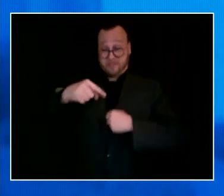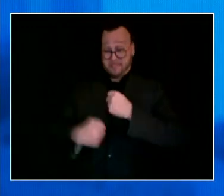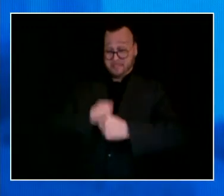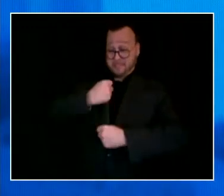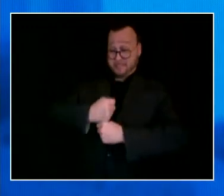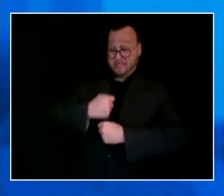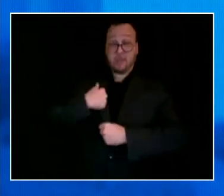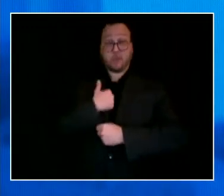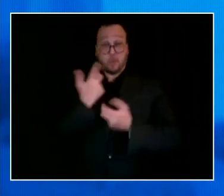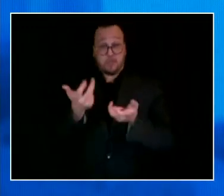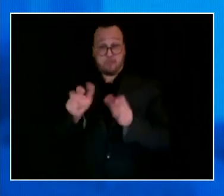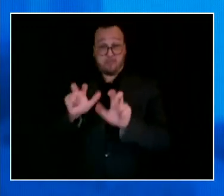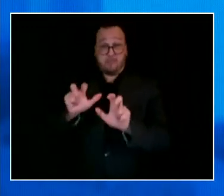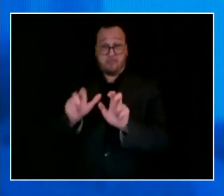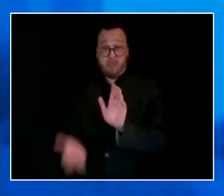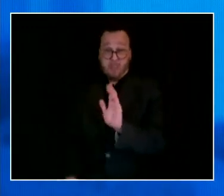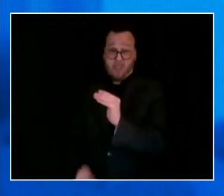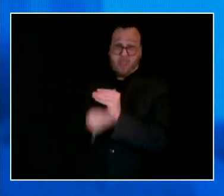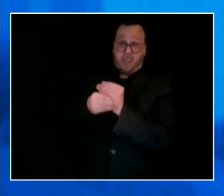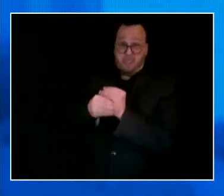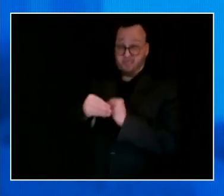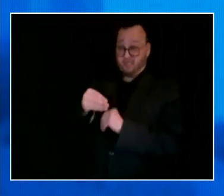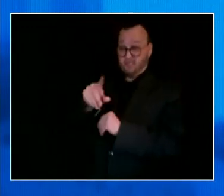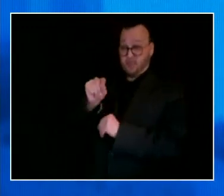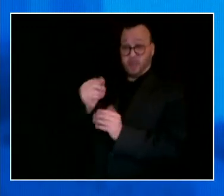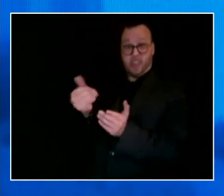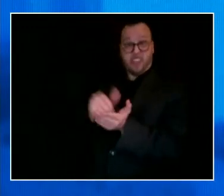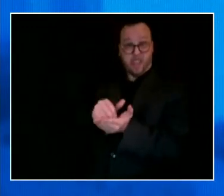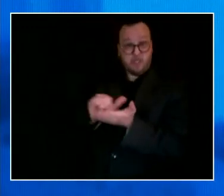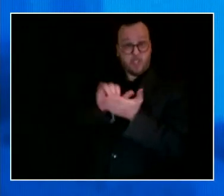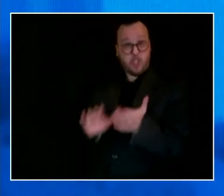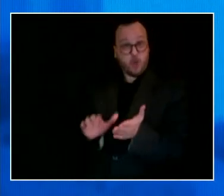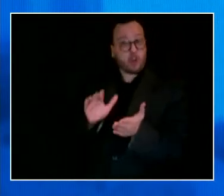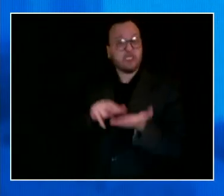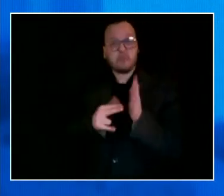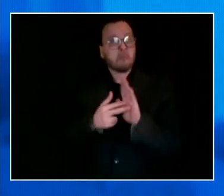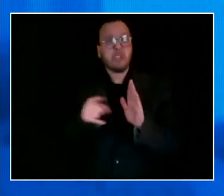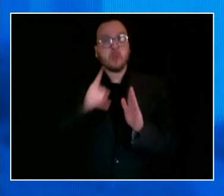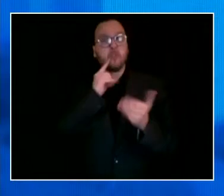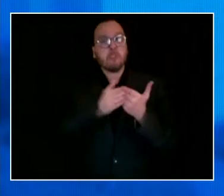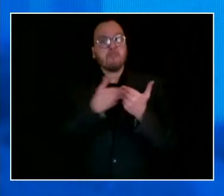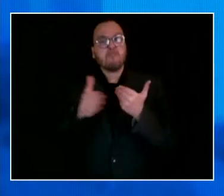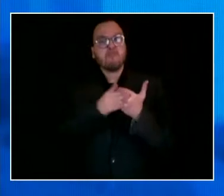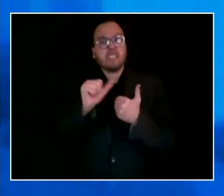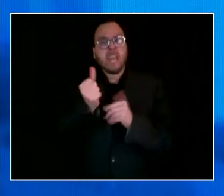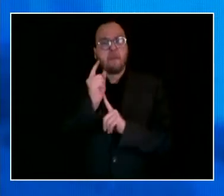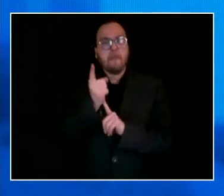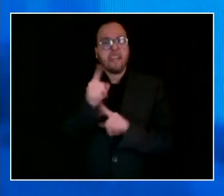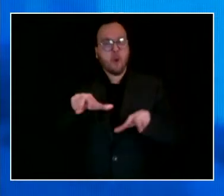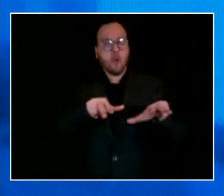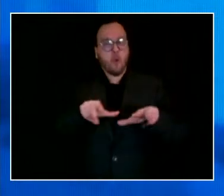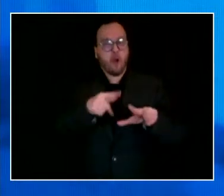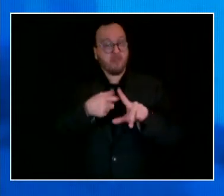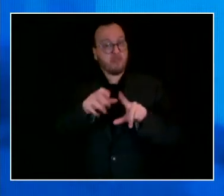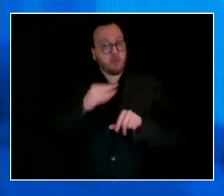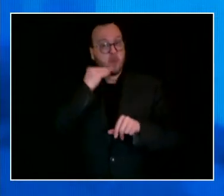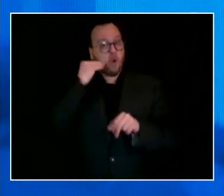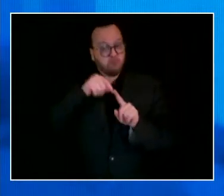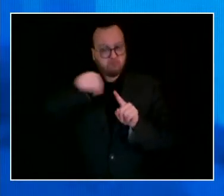another 20,000 New Yorkers within a 10-minute walk of a park by opening more schoolyards